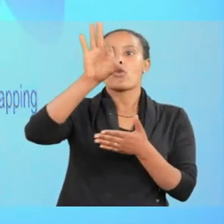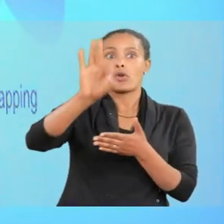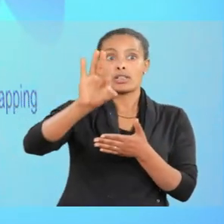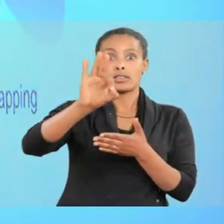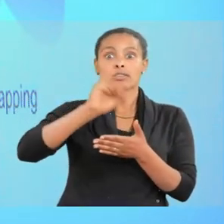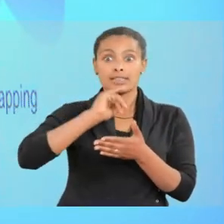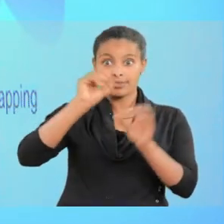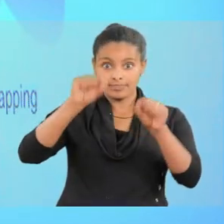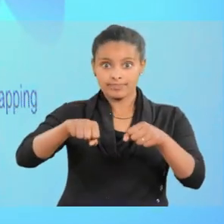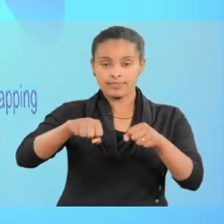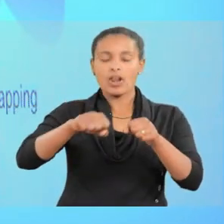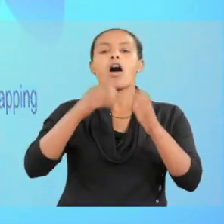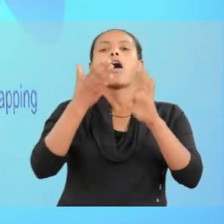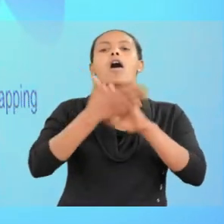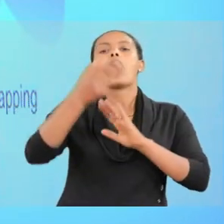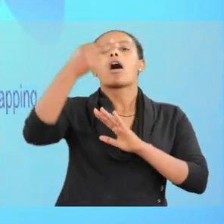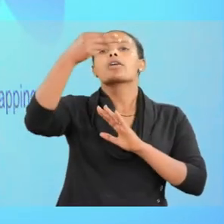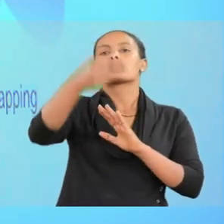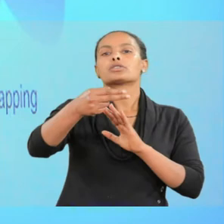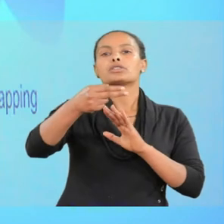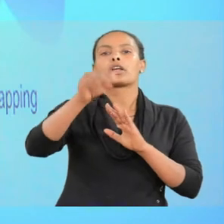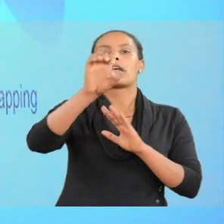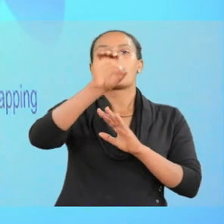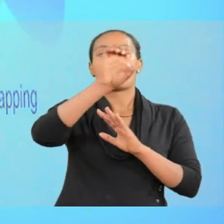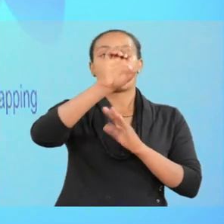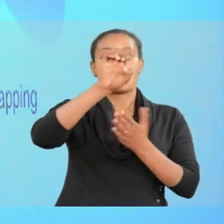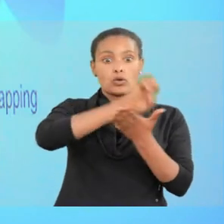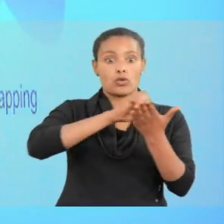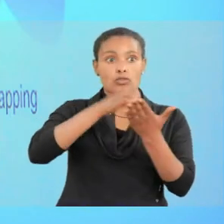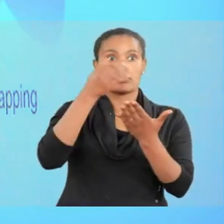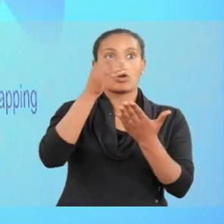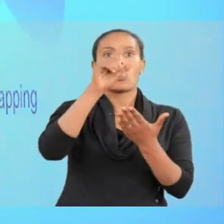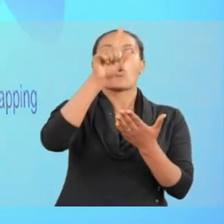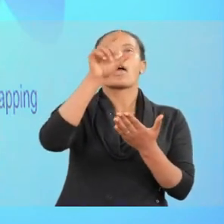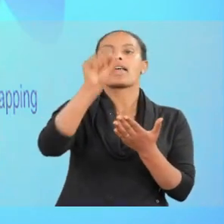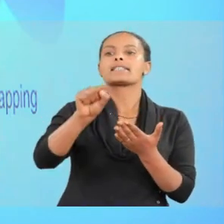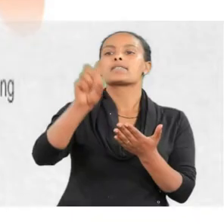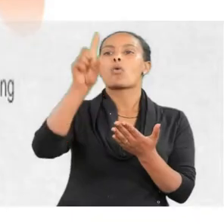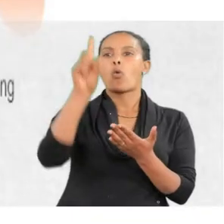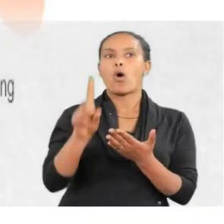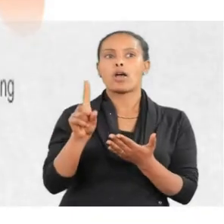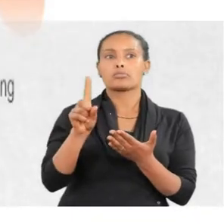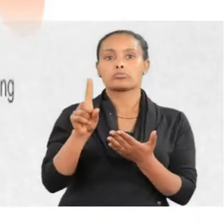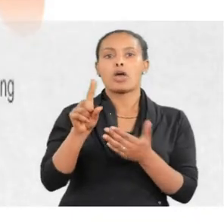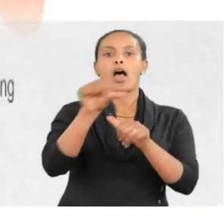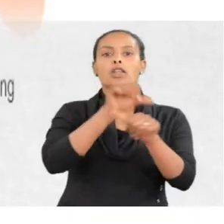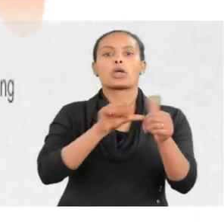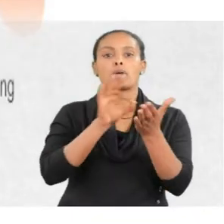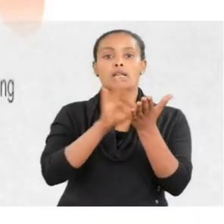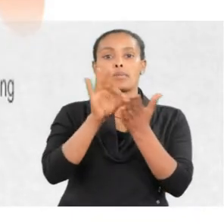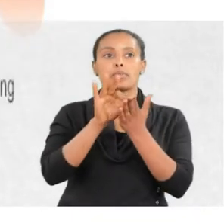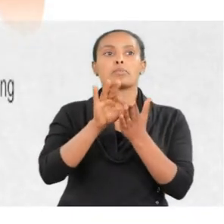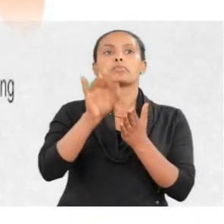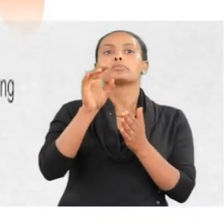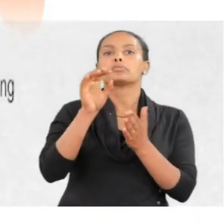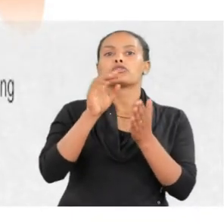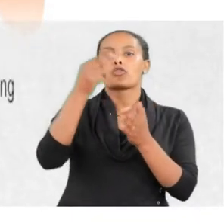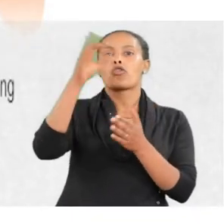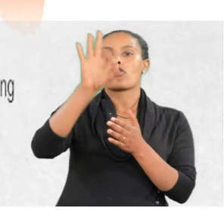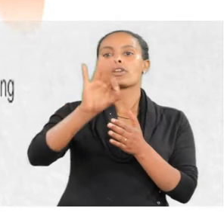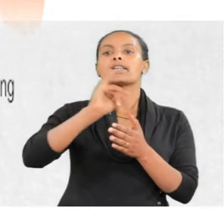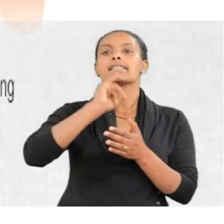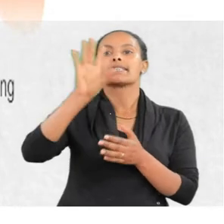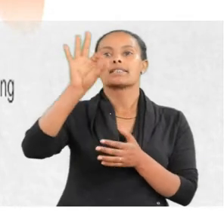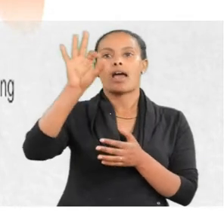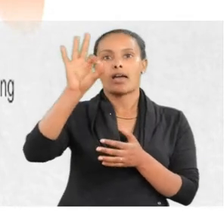fluorine, you see. Hydrogen electronic configuration, 1s1. The atomic number of fluorine is 9.